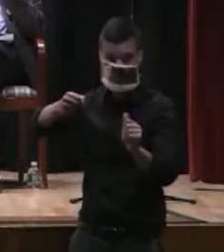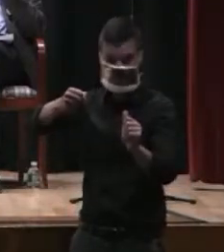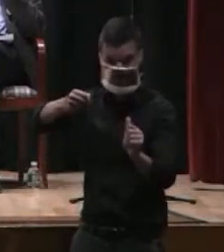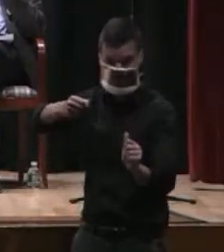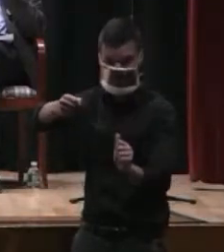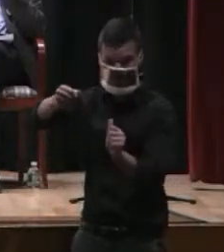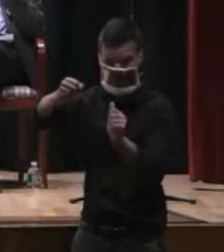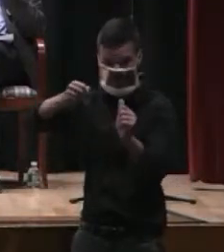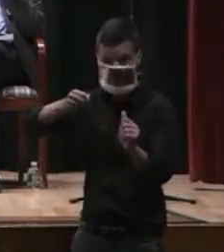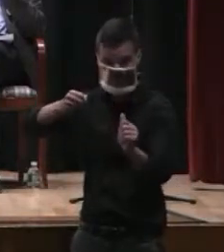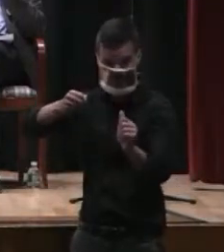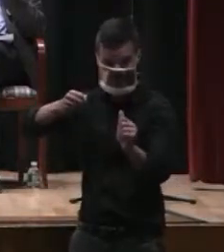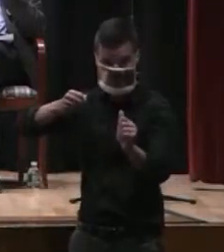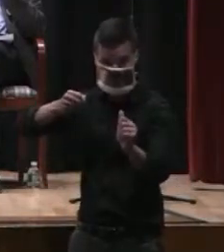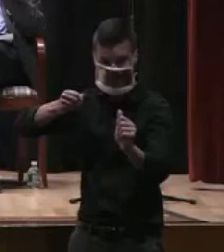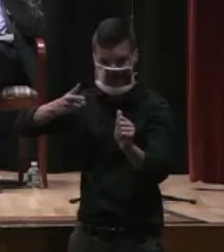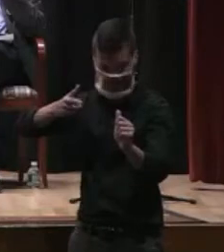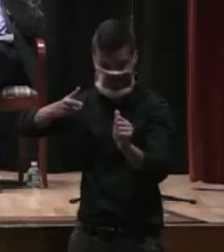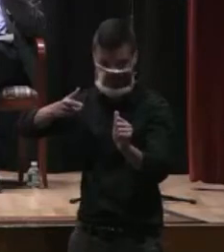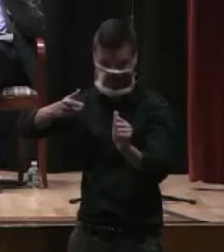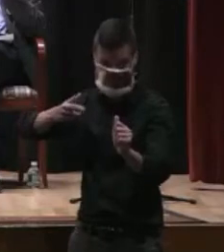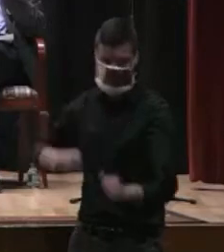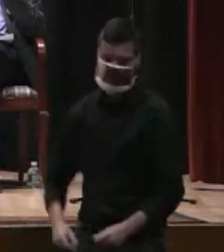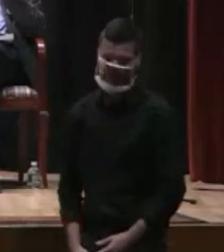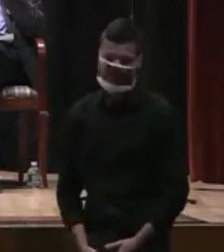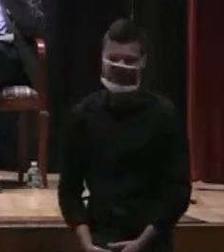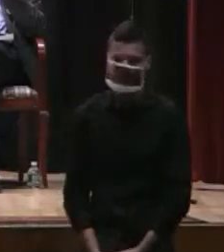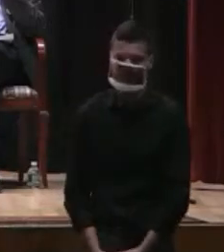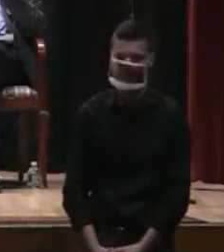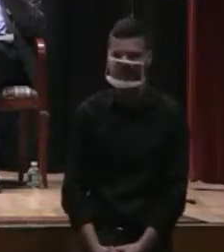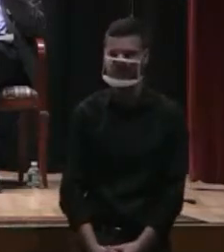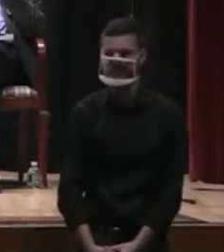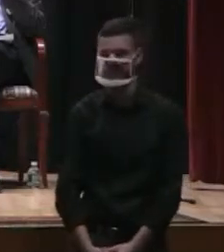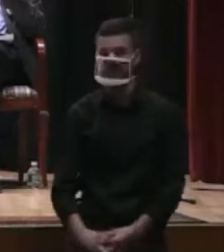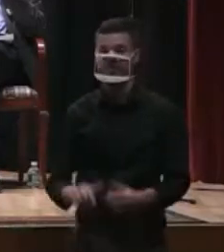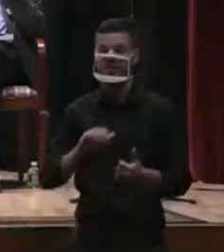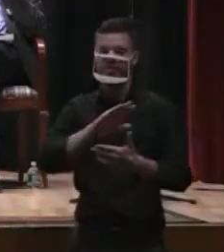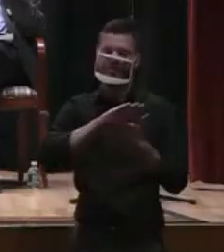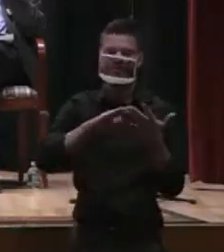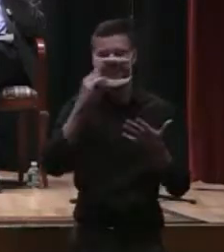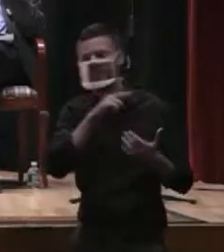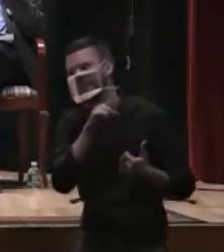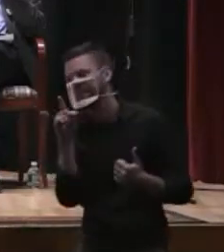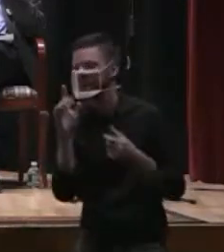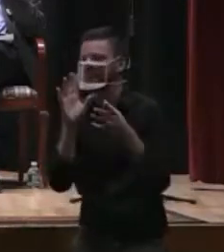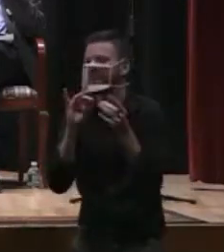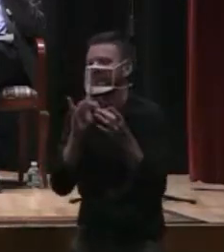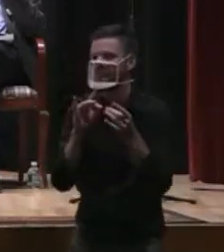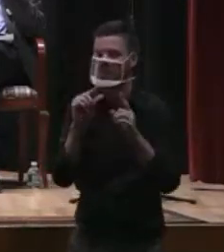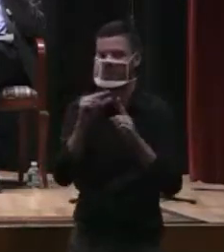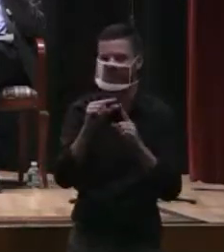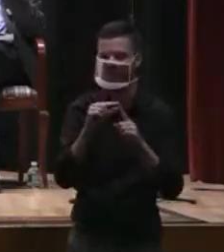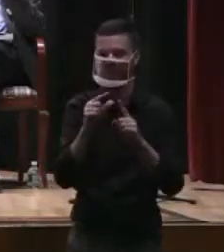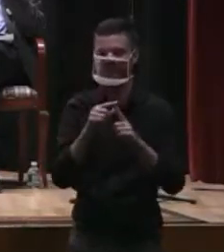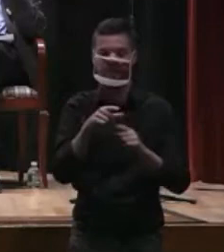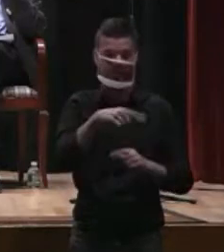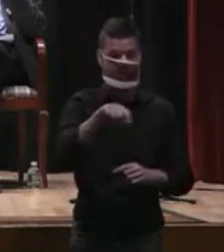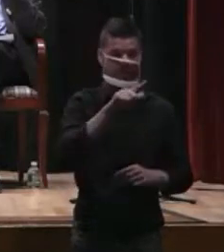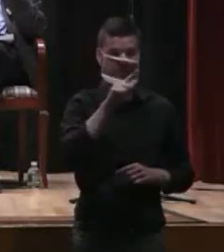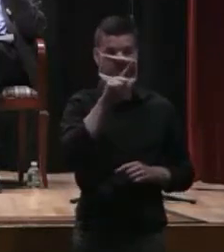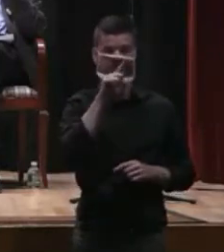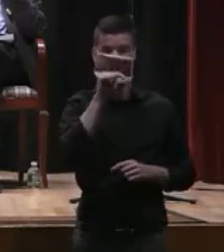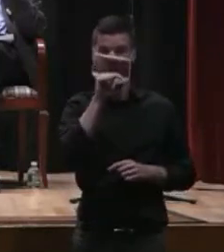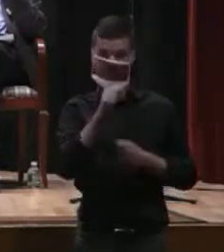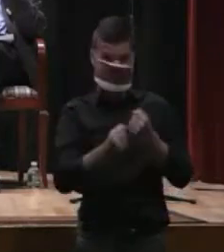aim, and release. We've all heard the famous words that those who stand for nothing fall